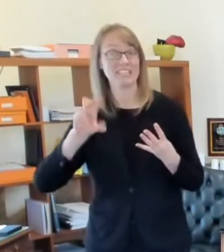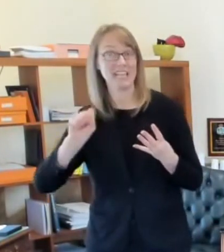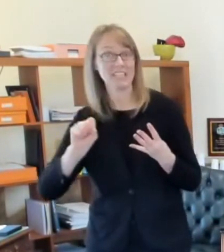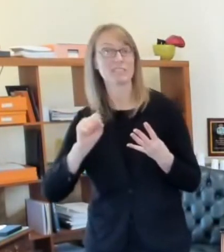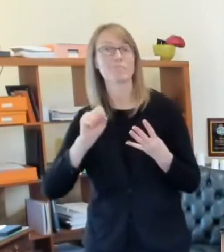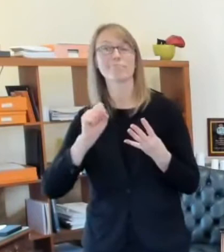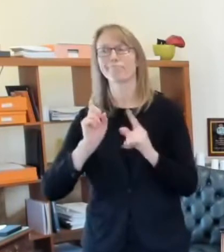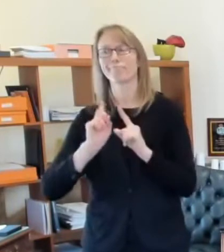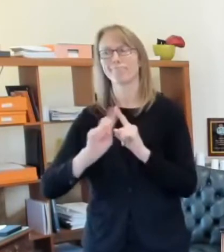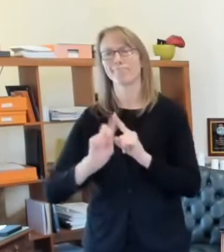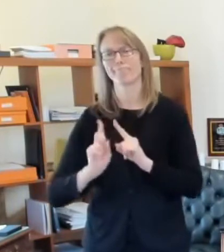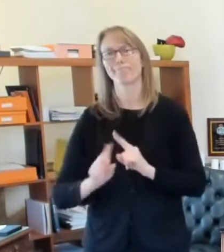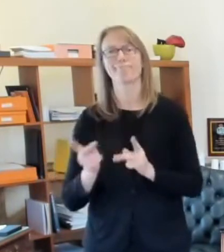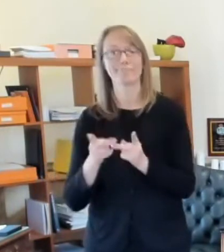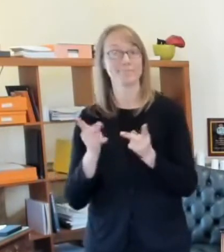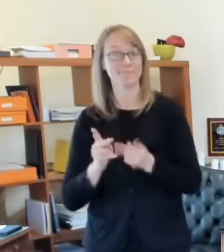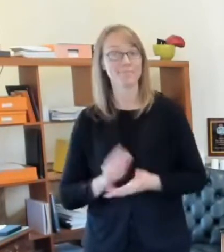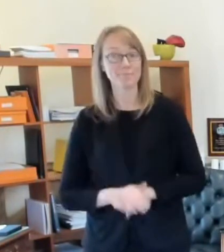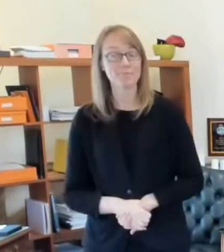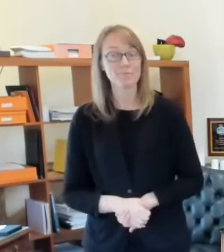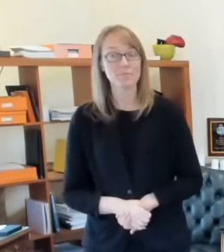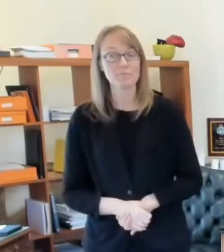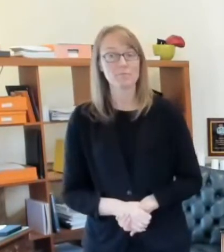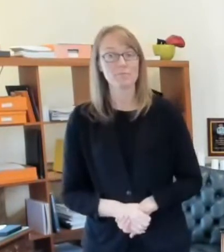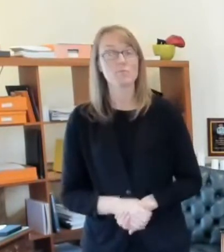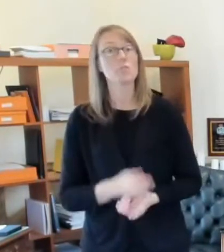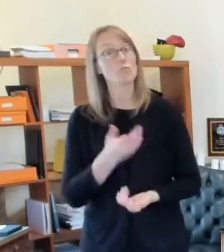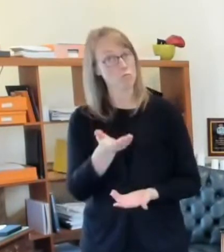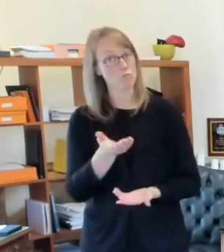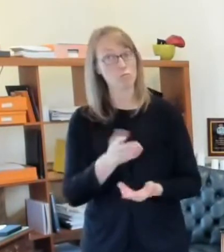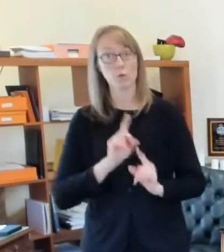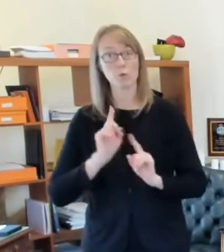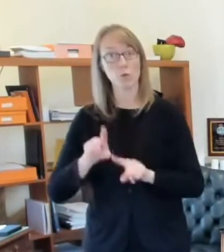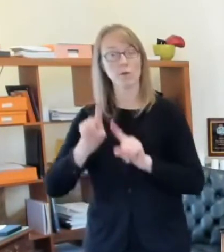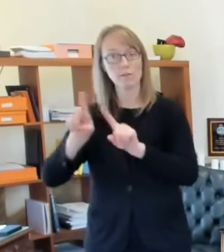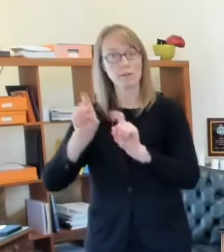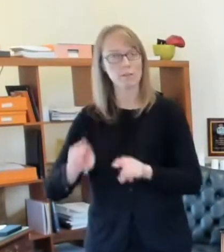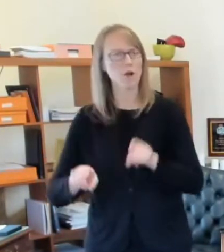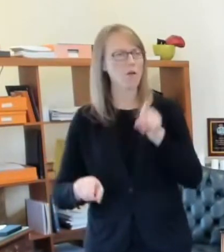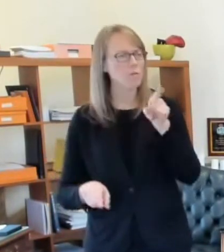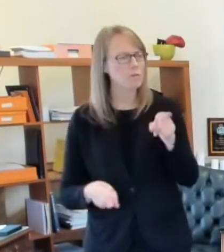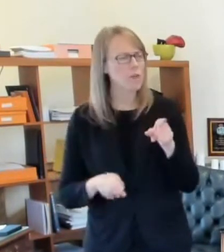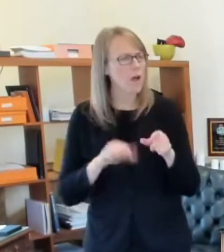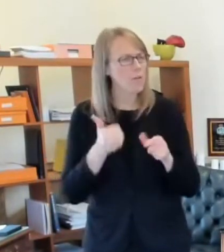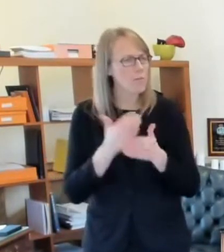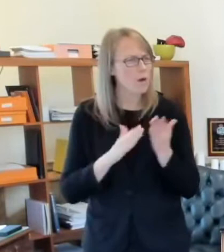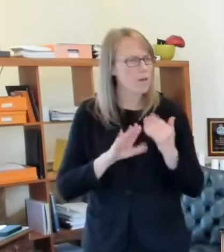tested. And what was the